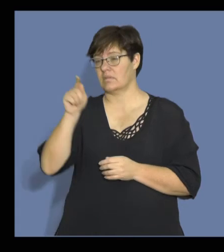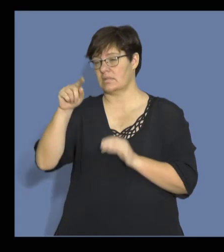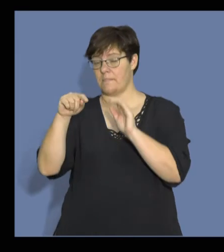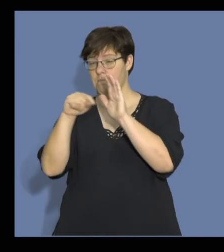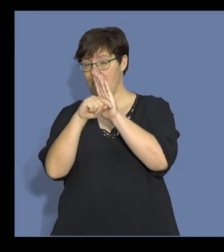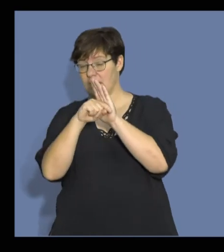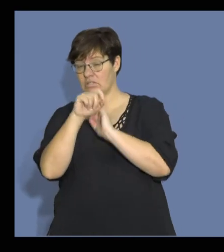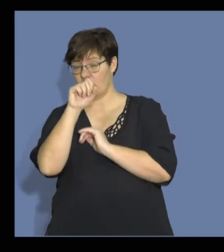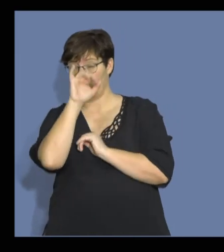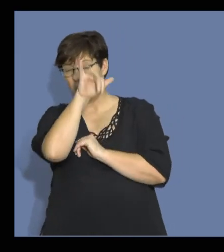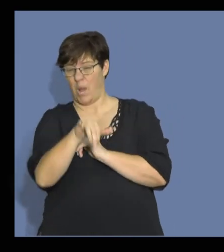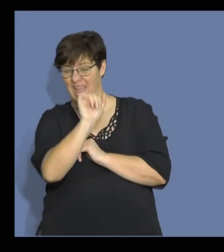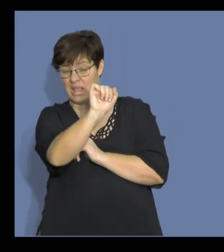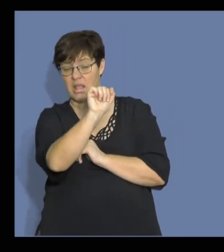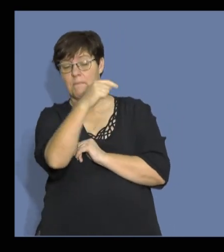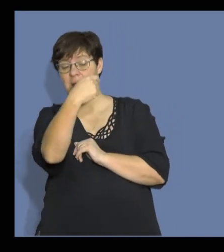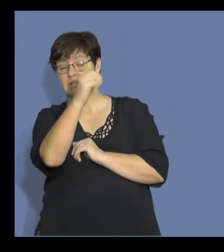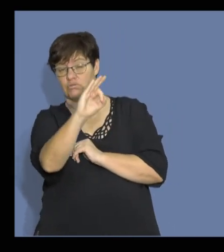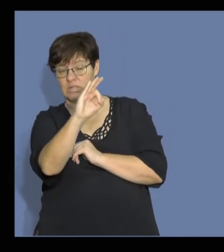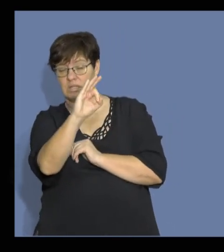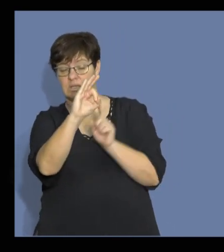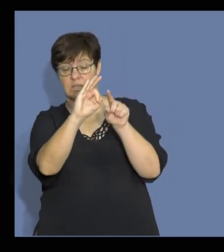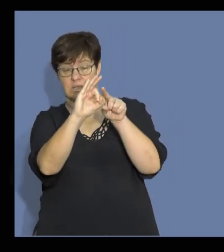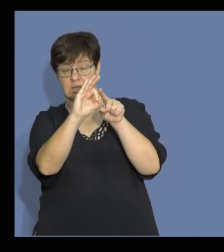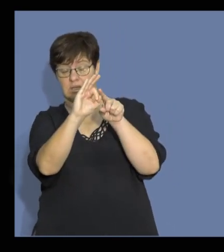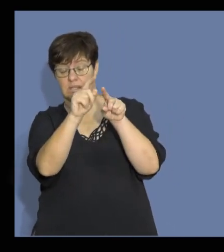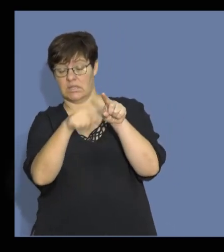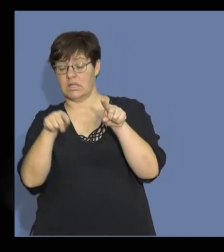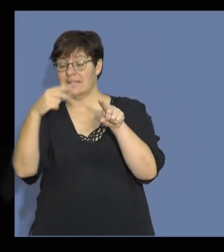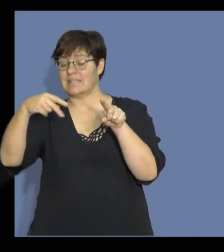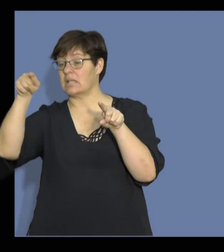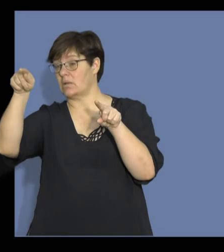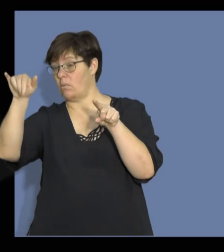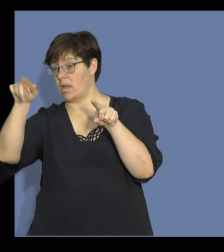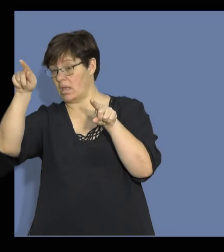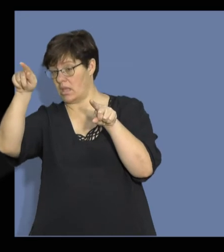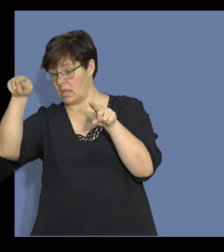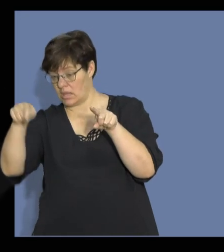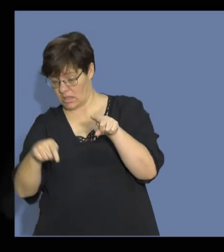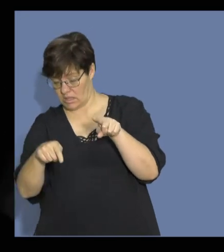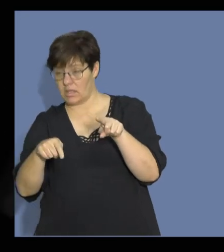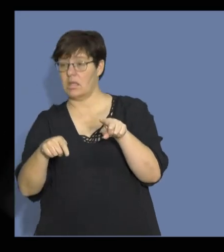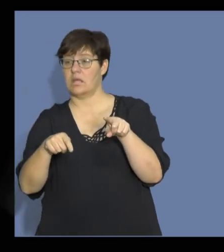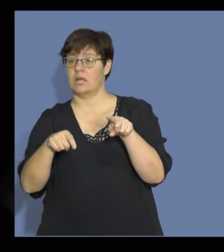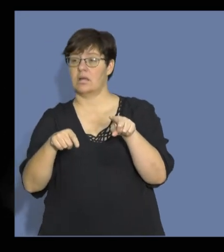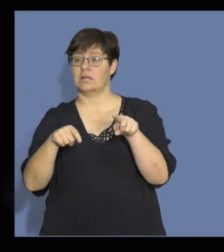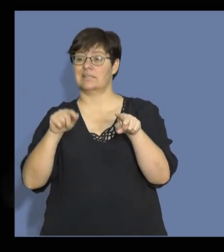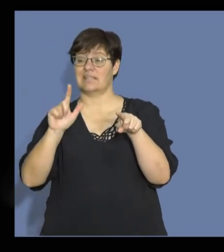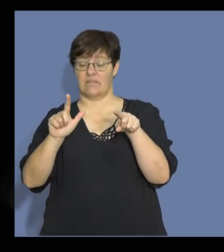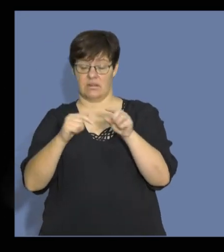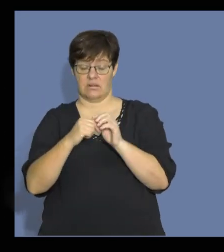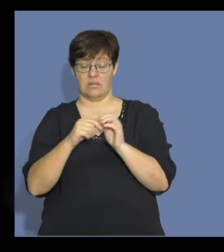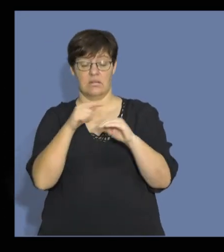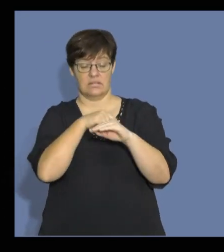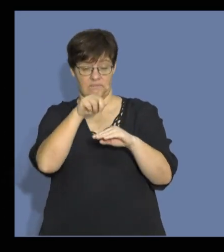part was to work out the y coordinate, and so I'm going to take the y coordinate of the first point, I'm going to add the y coordinate of the second point, and